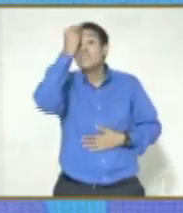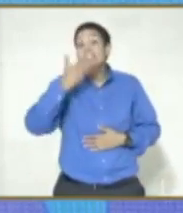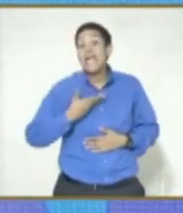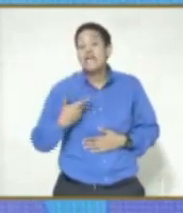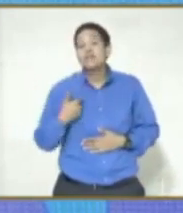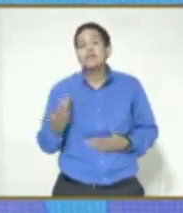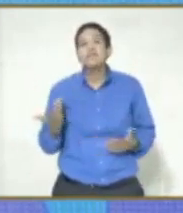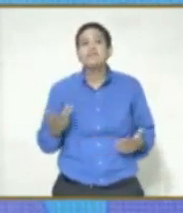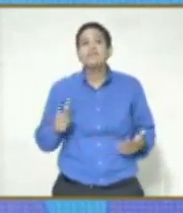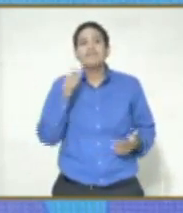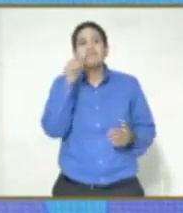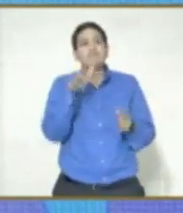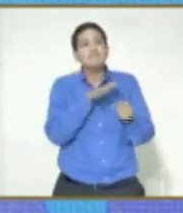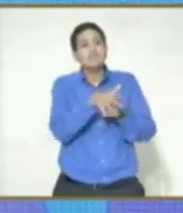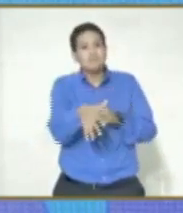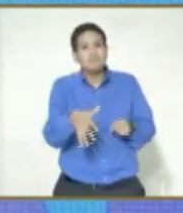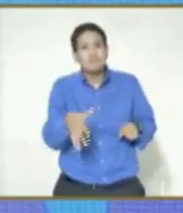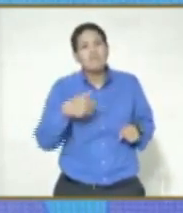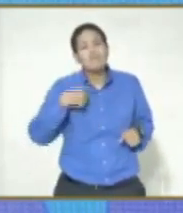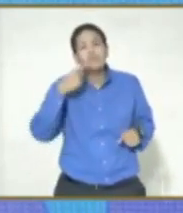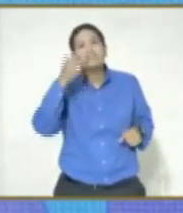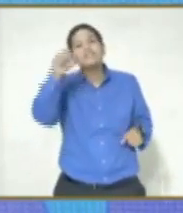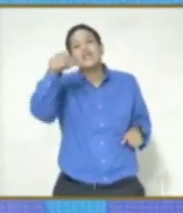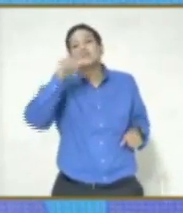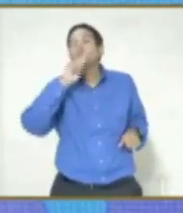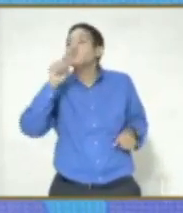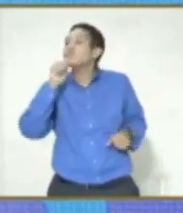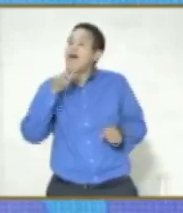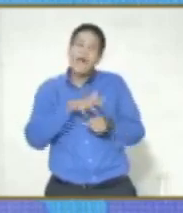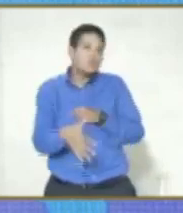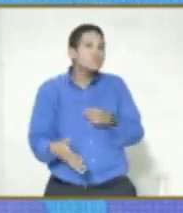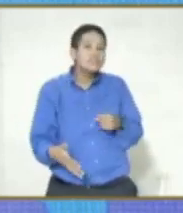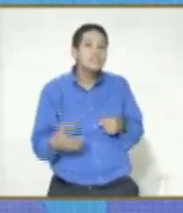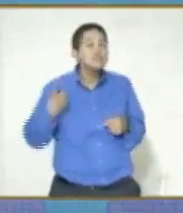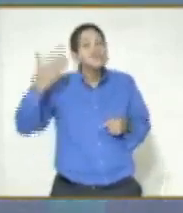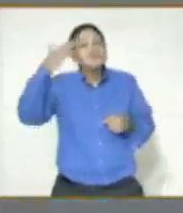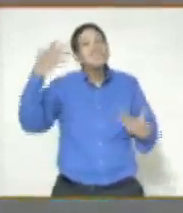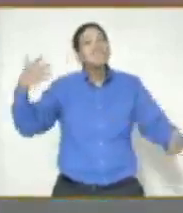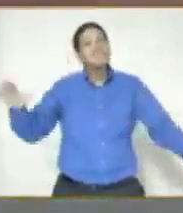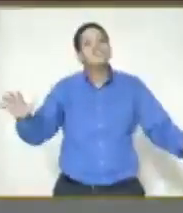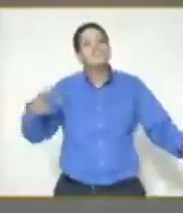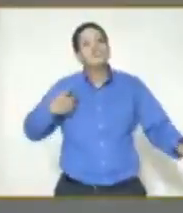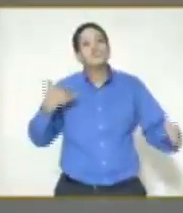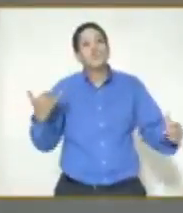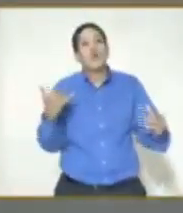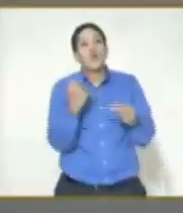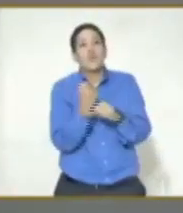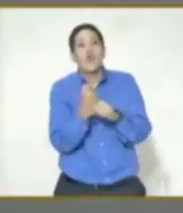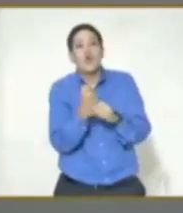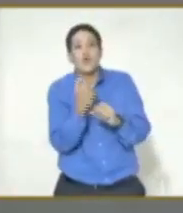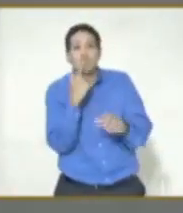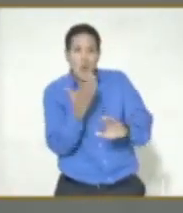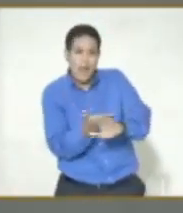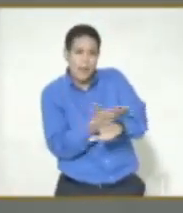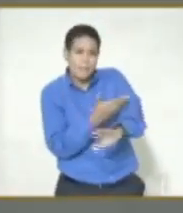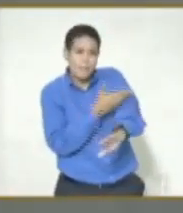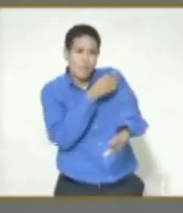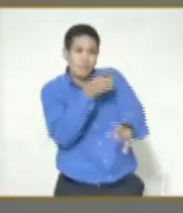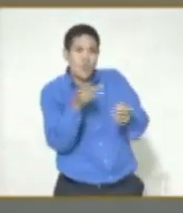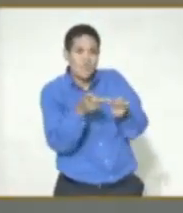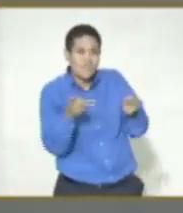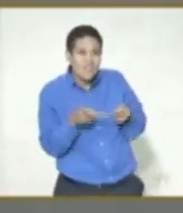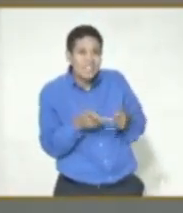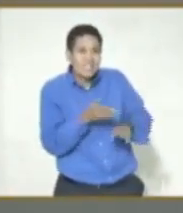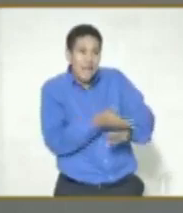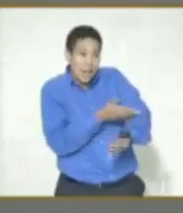that it is inadequate, I will say yes. And we are now working to improve those facilities